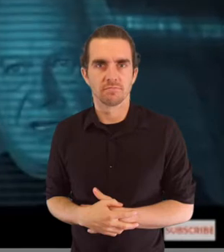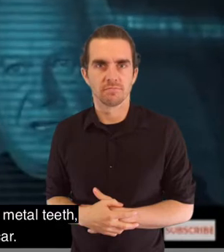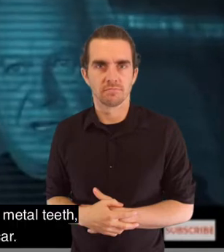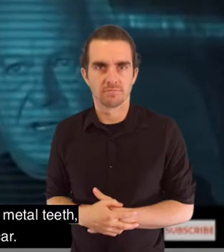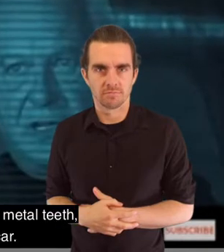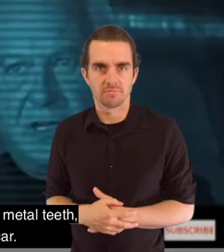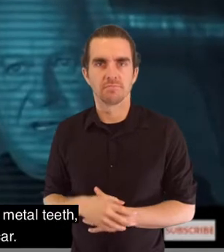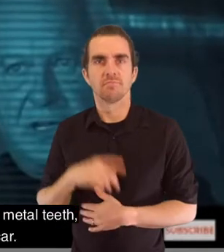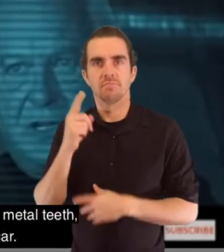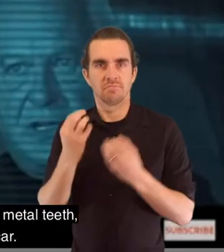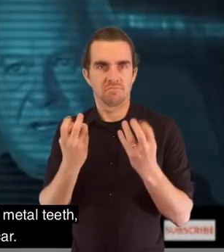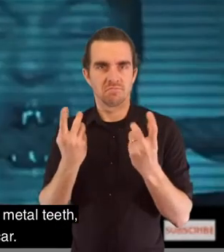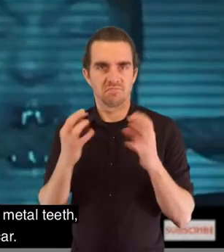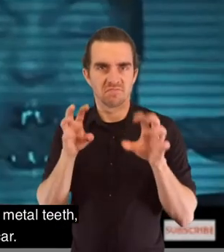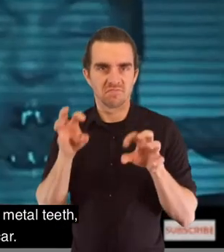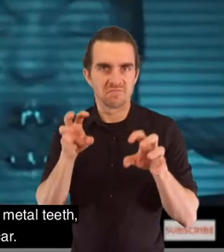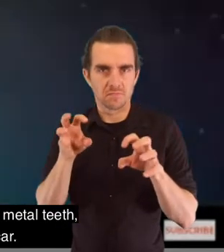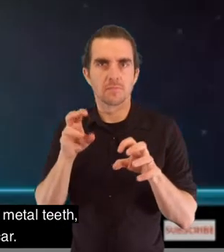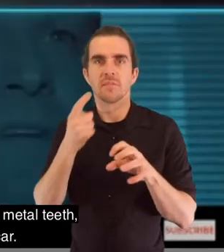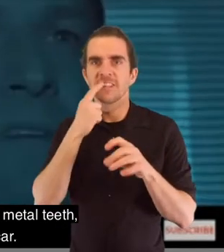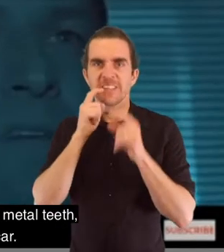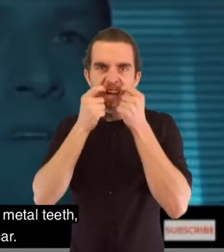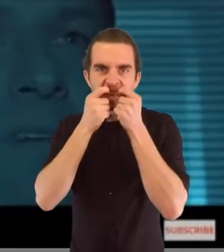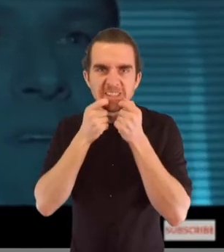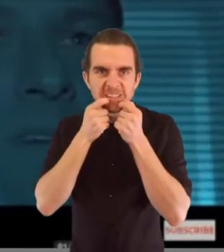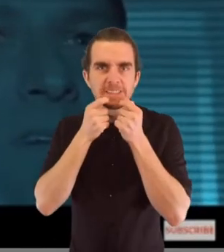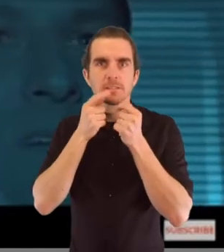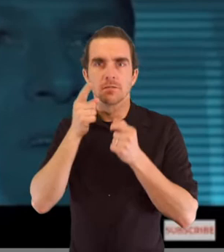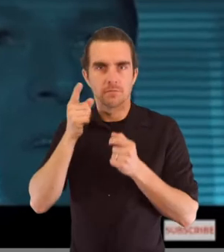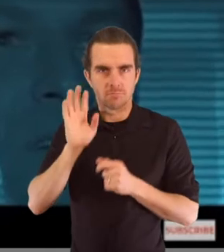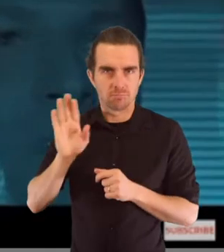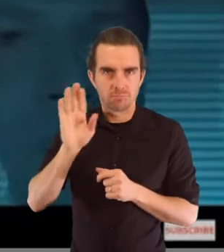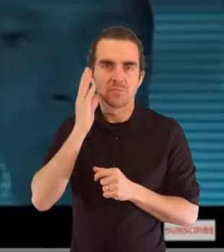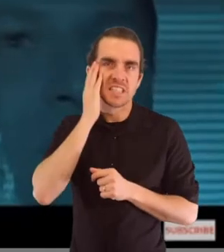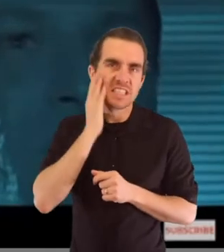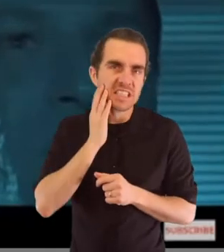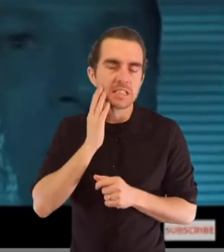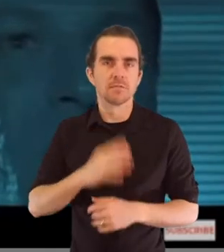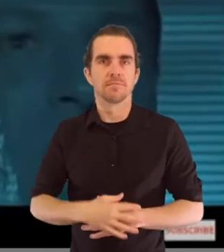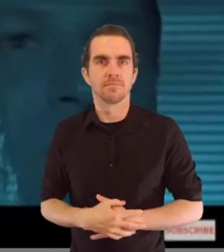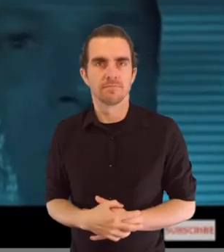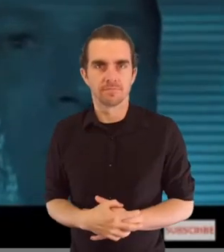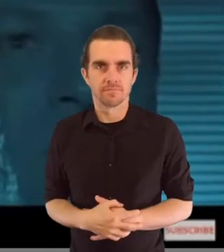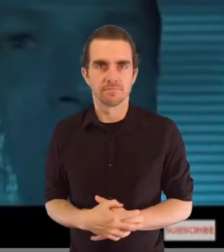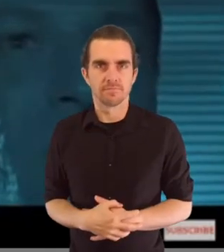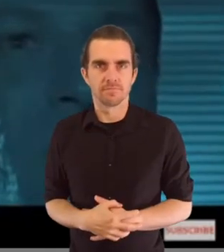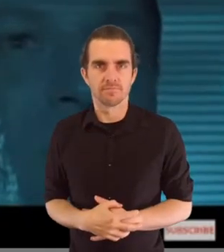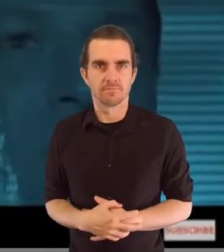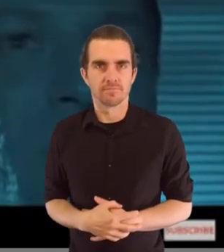Webbed hands, jaws, growth defect and metal teeth. Trevelyan, Drax and Scarpine, facial scar.